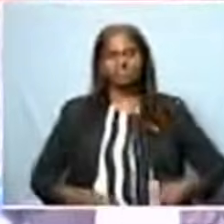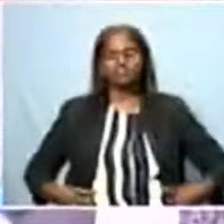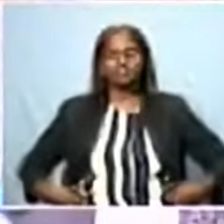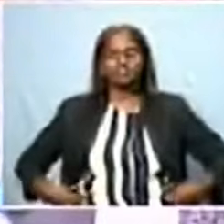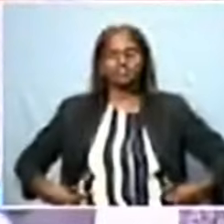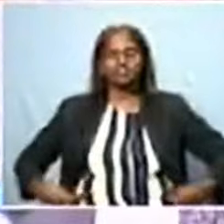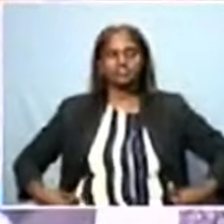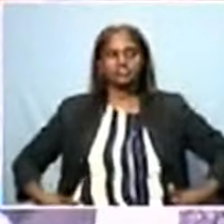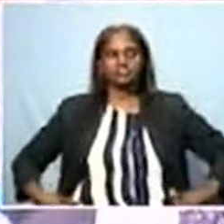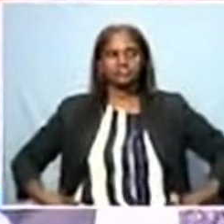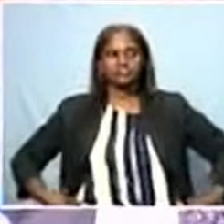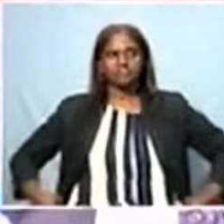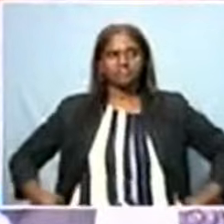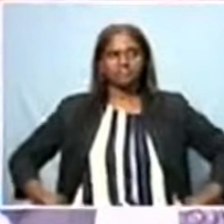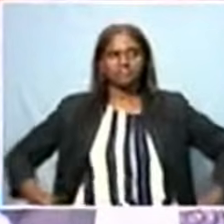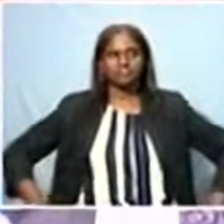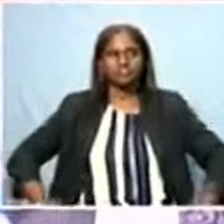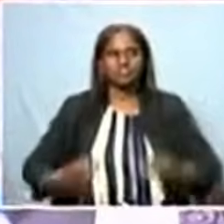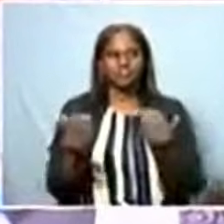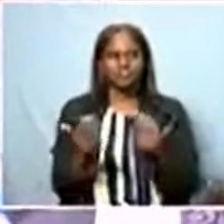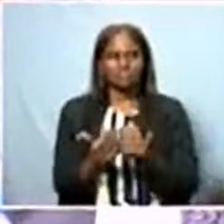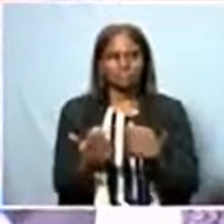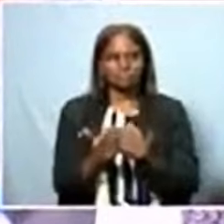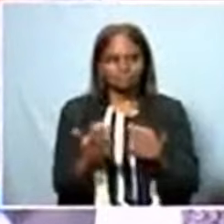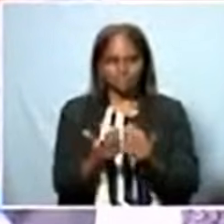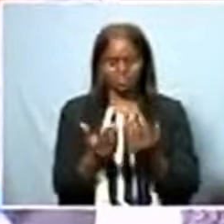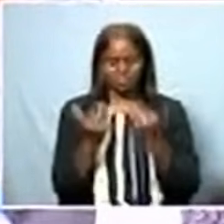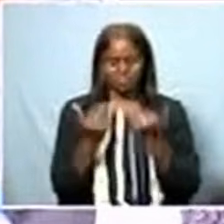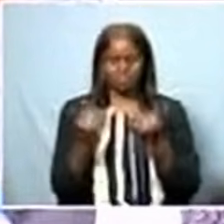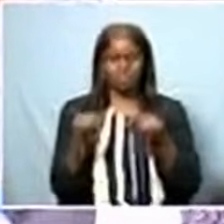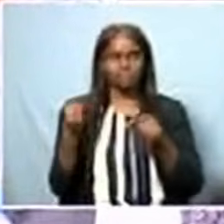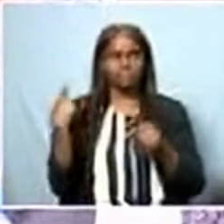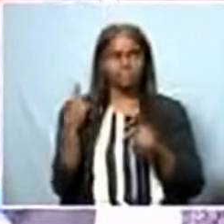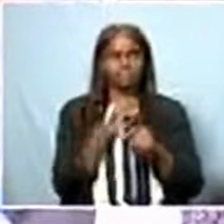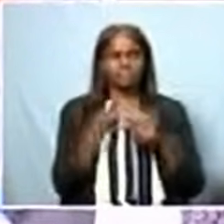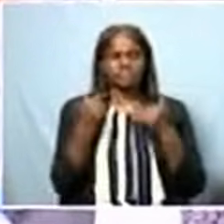Madam Speaker, I beg to move that the House